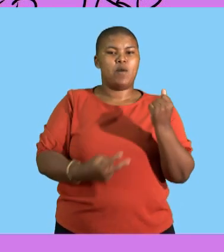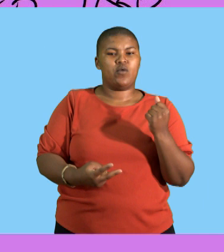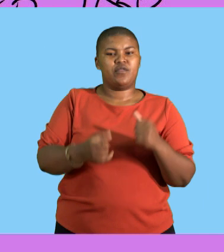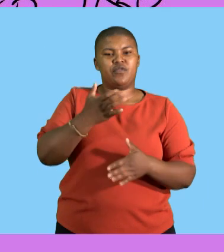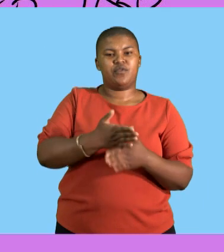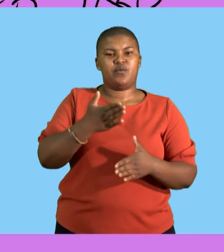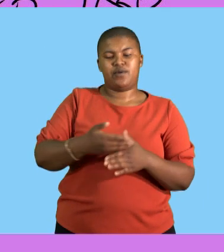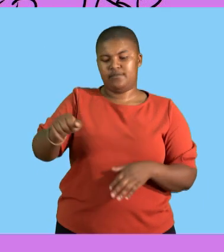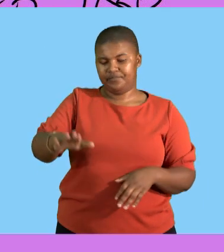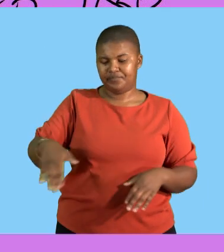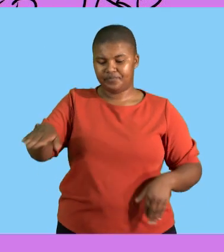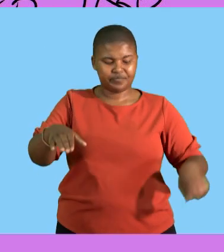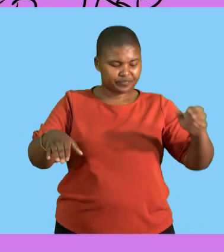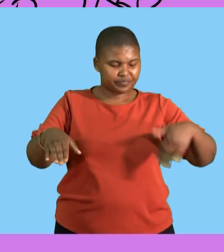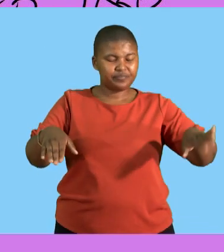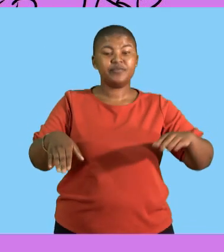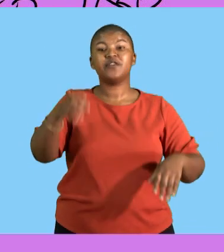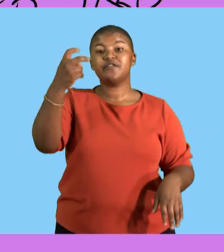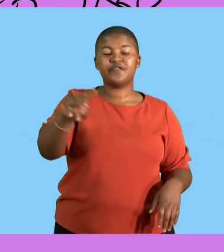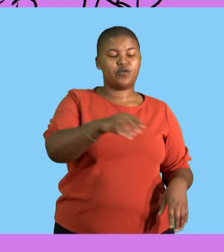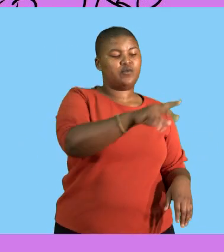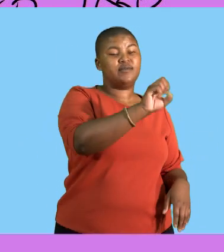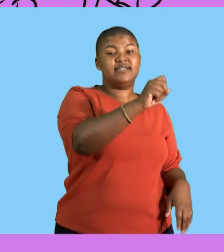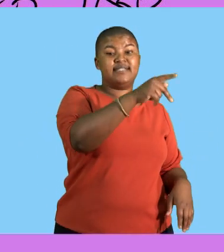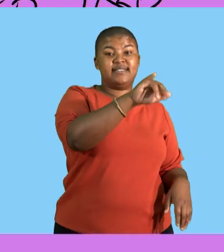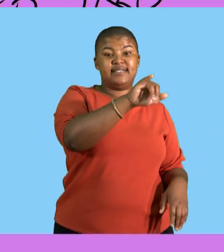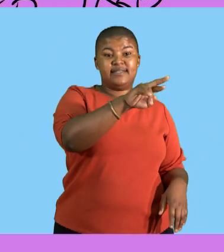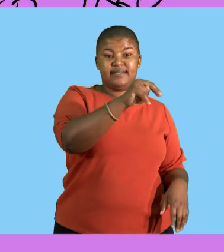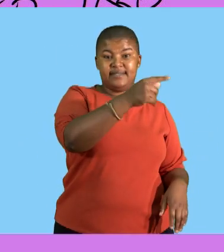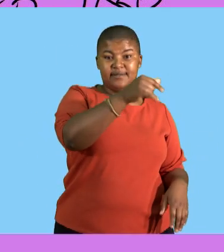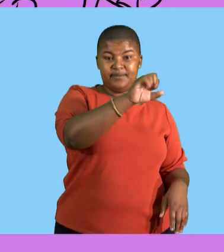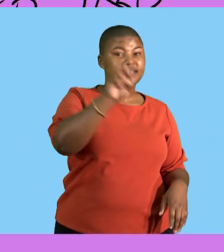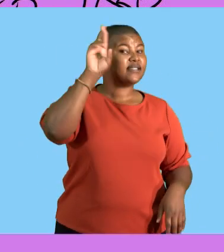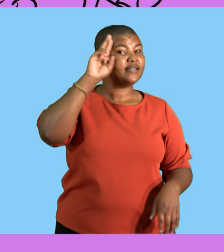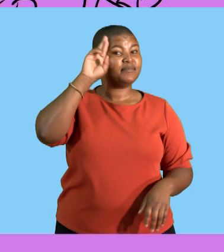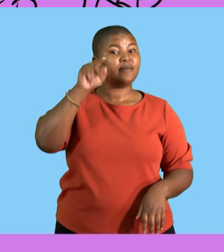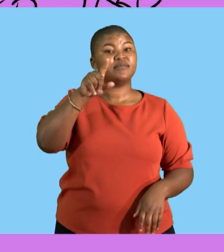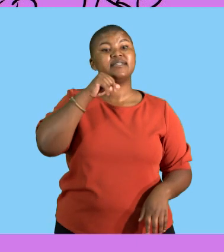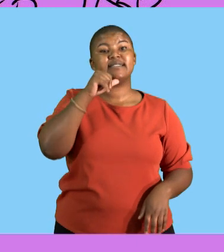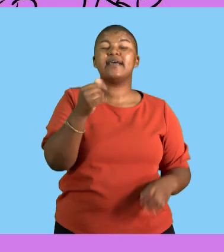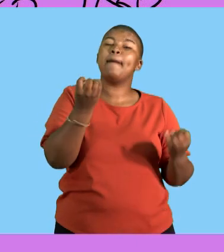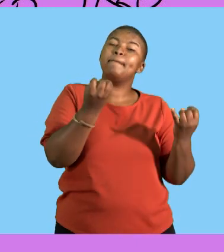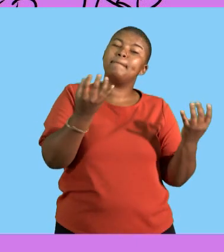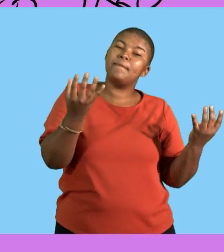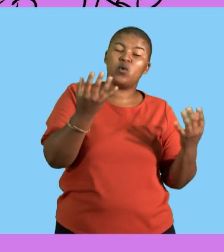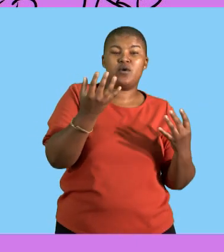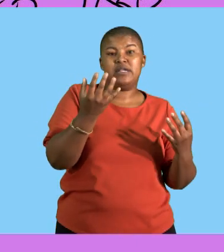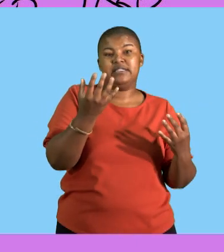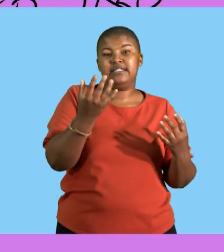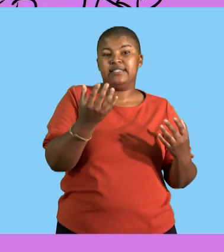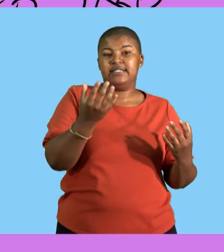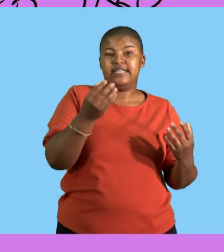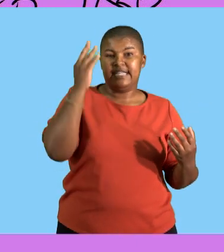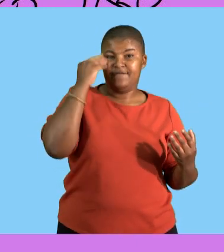station. So for Springs, remember we've said when you are dealing with more than one data set, you need